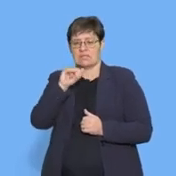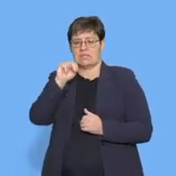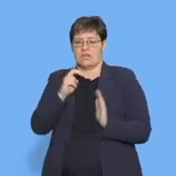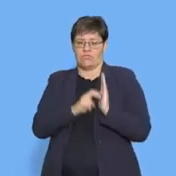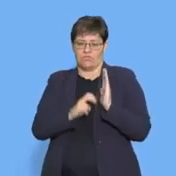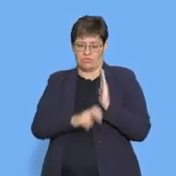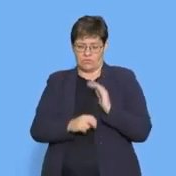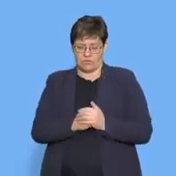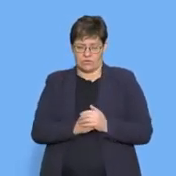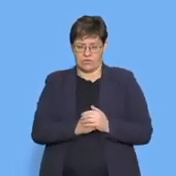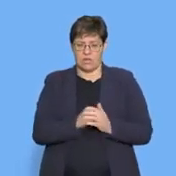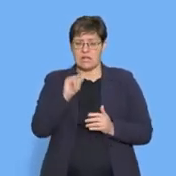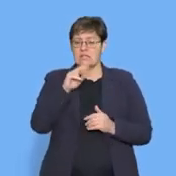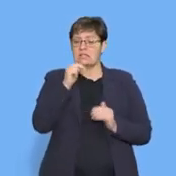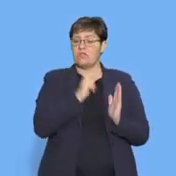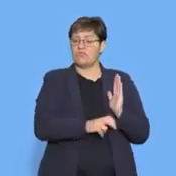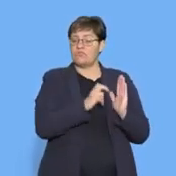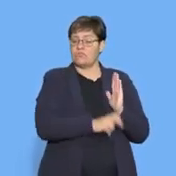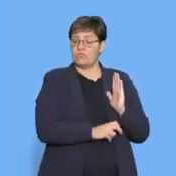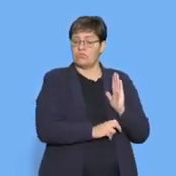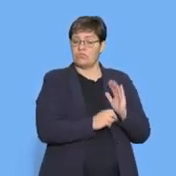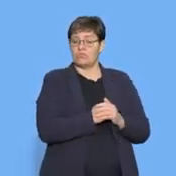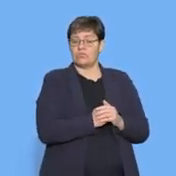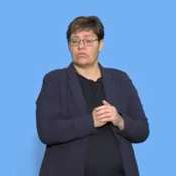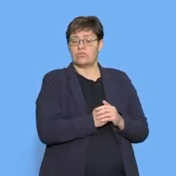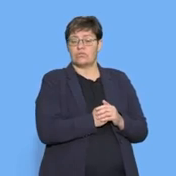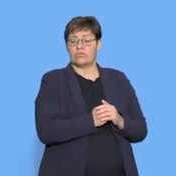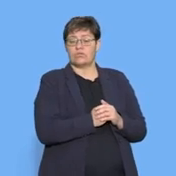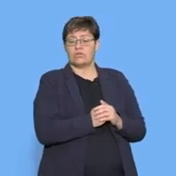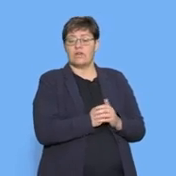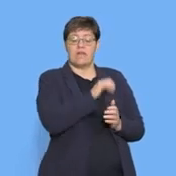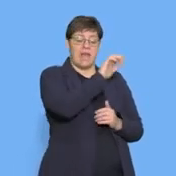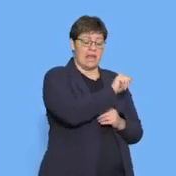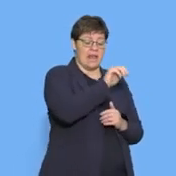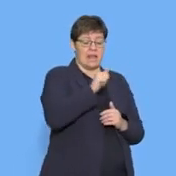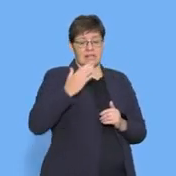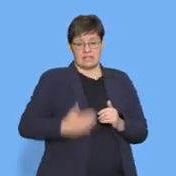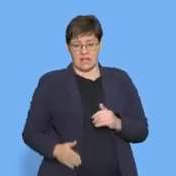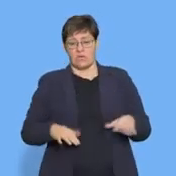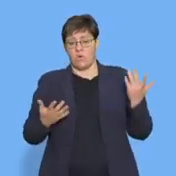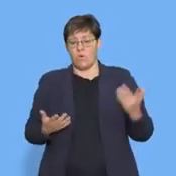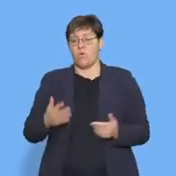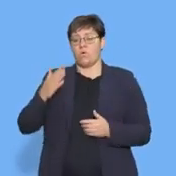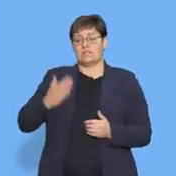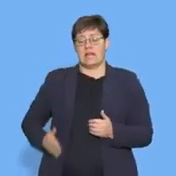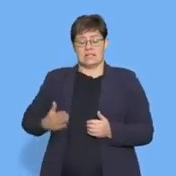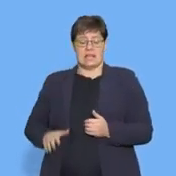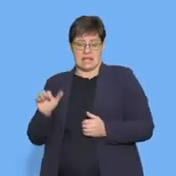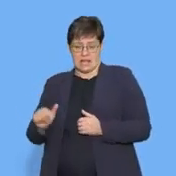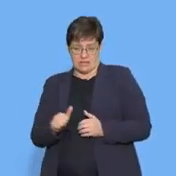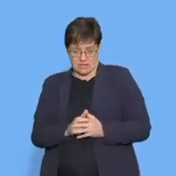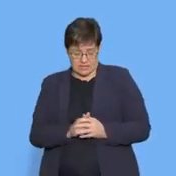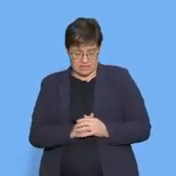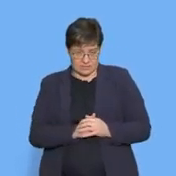rule. And remember again, the sine rule is used when we have angle, angle, side, or side, side, angle, but not